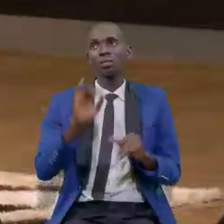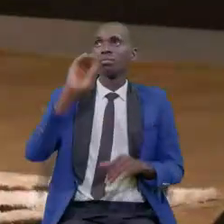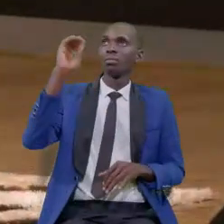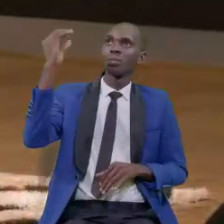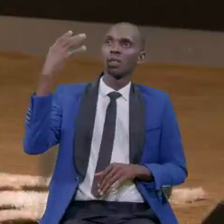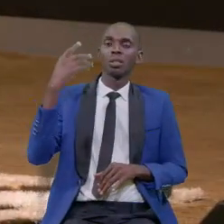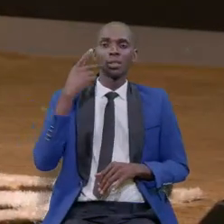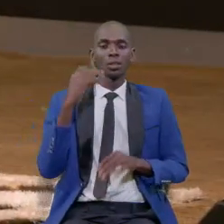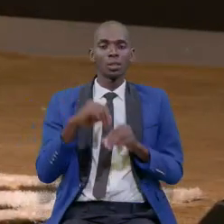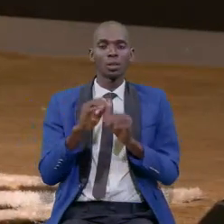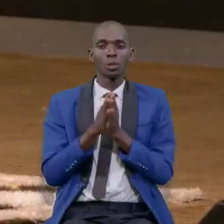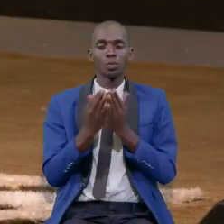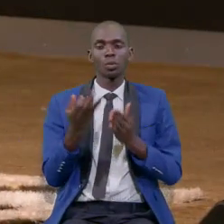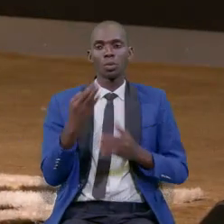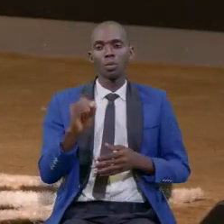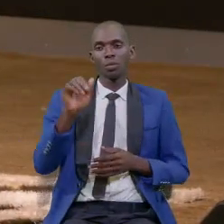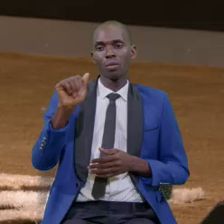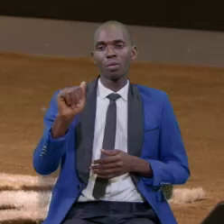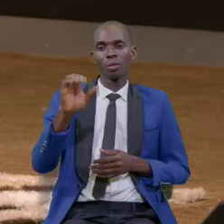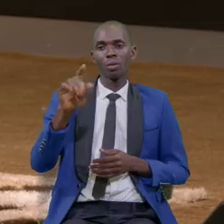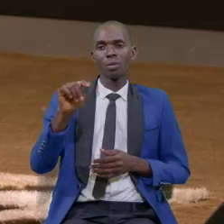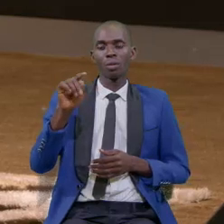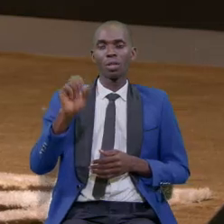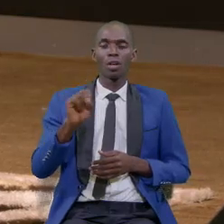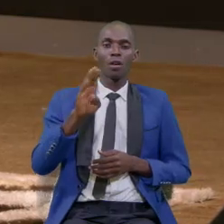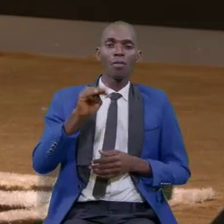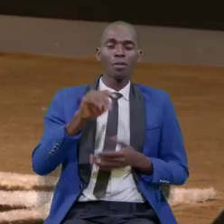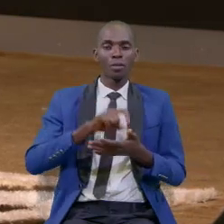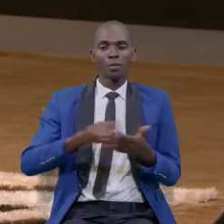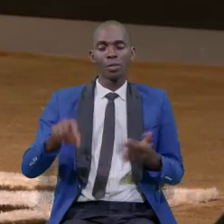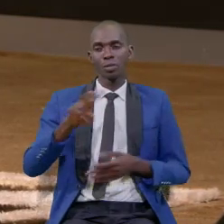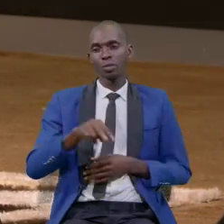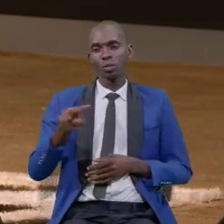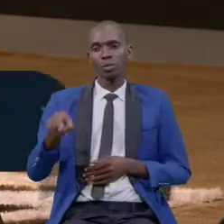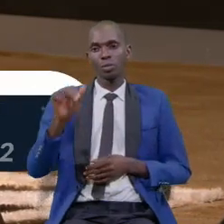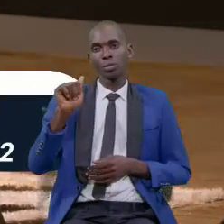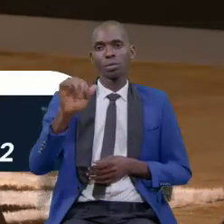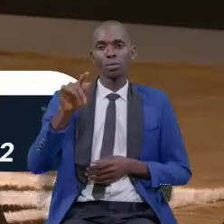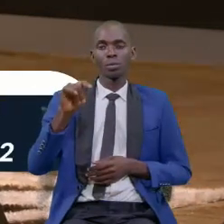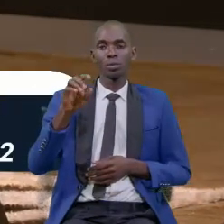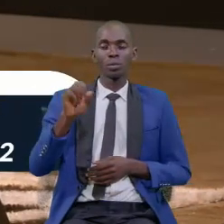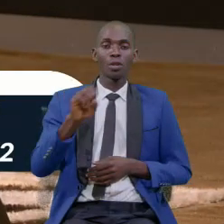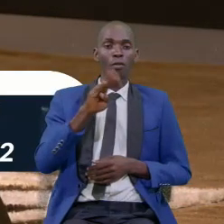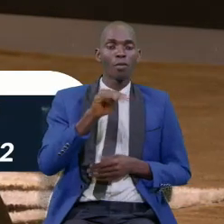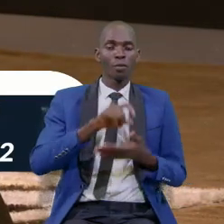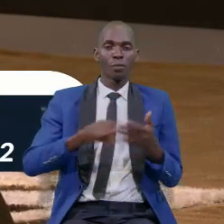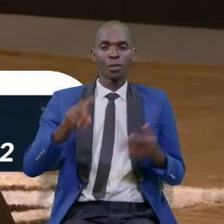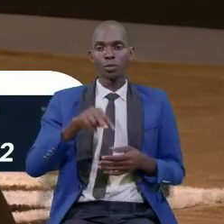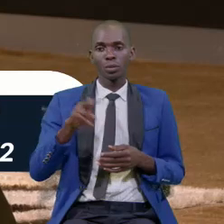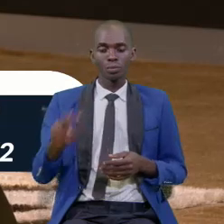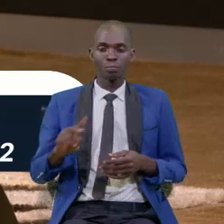14, verse 22. In Acts chapter 14, verse 22, confirming